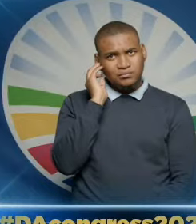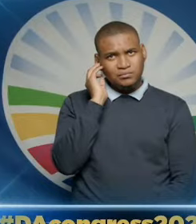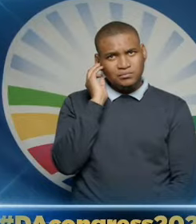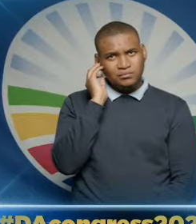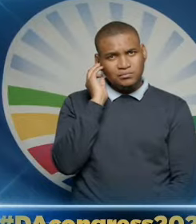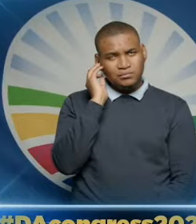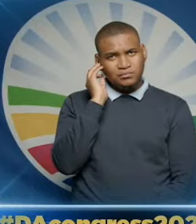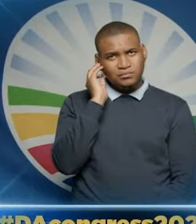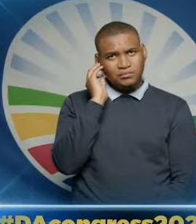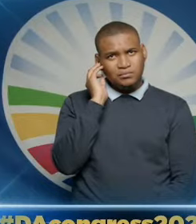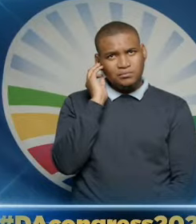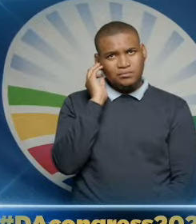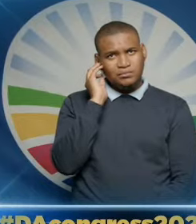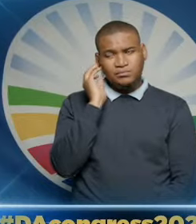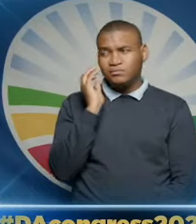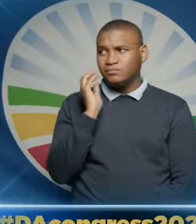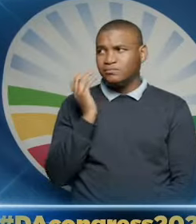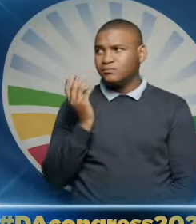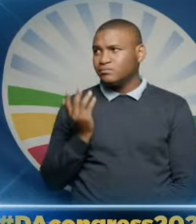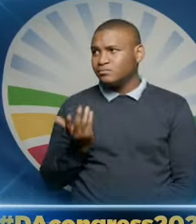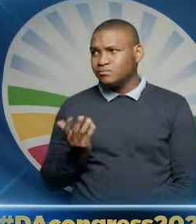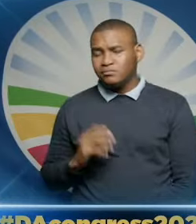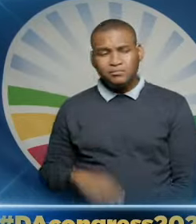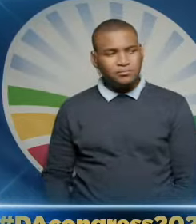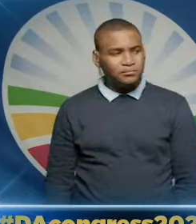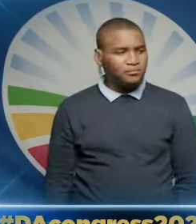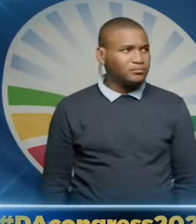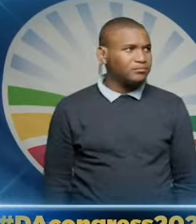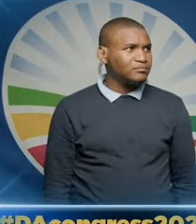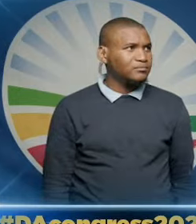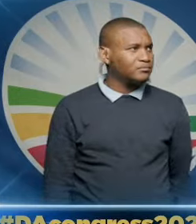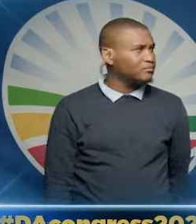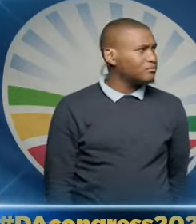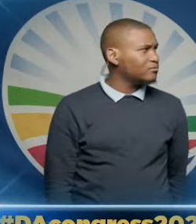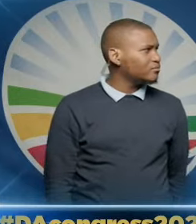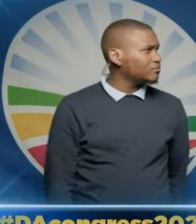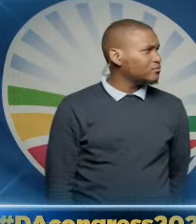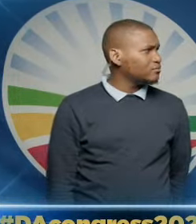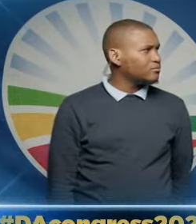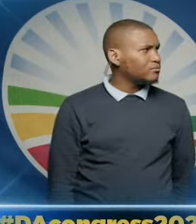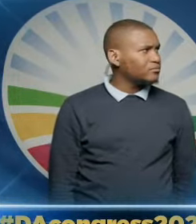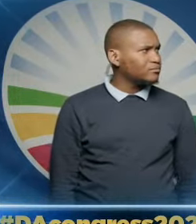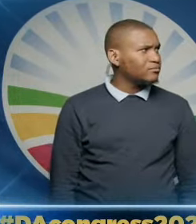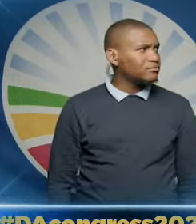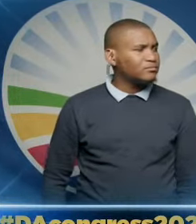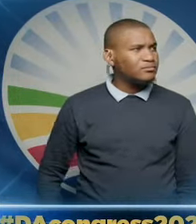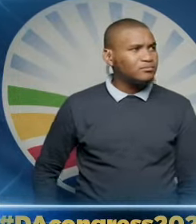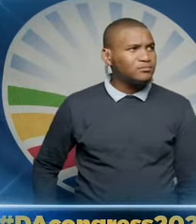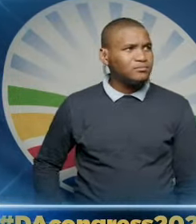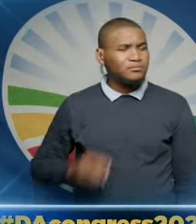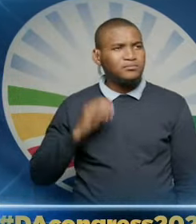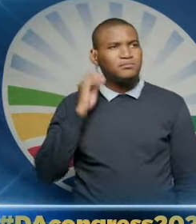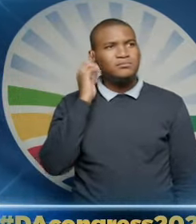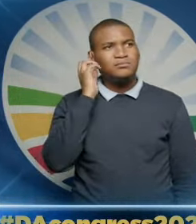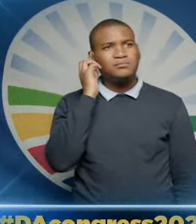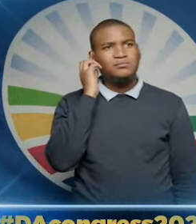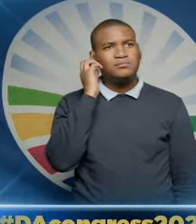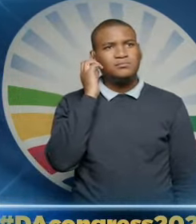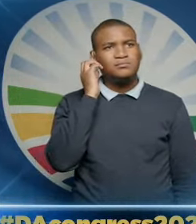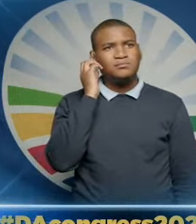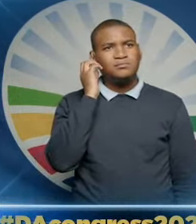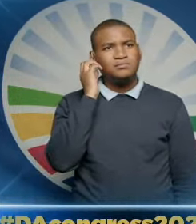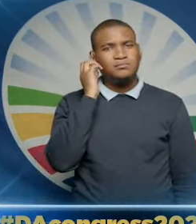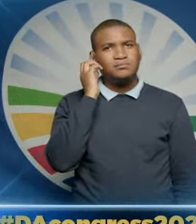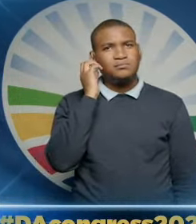And for me, what the speeches by the different candidates also showcase that here I am, here's my